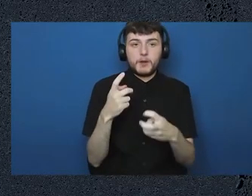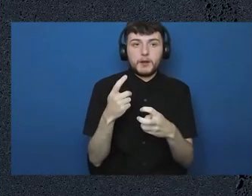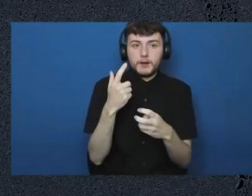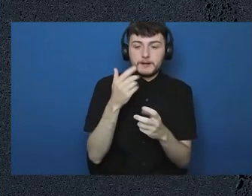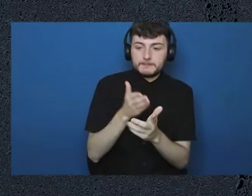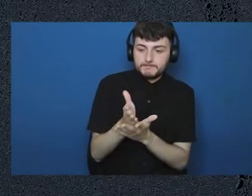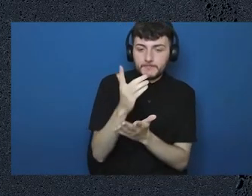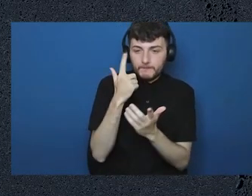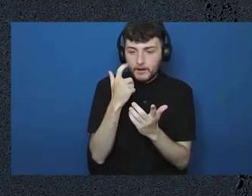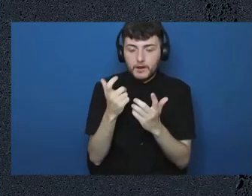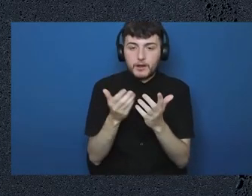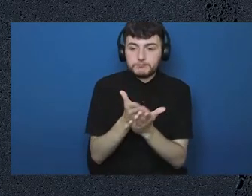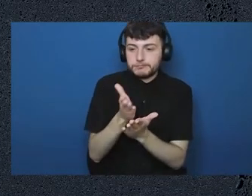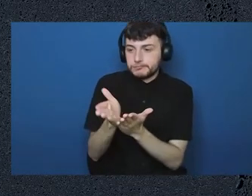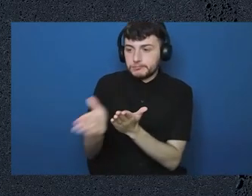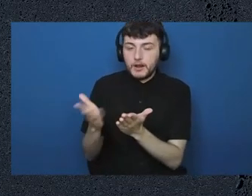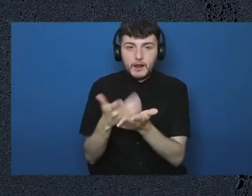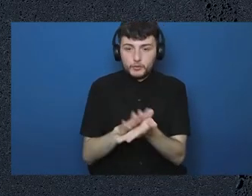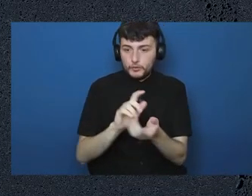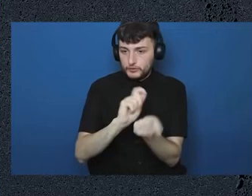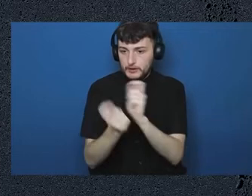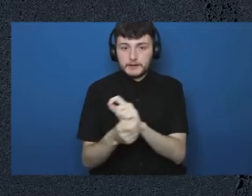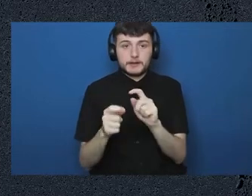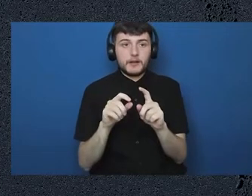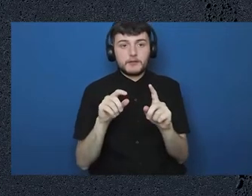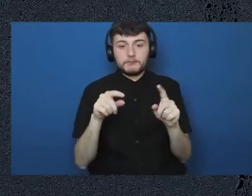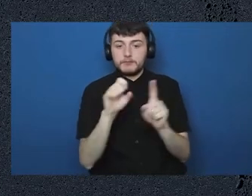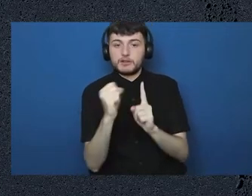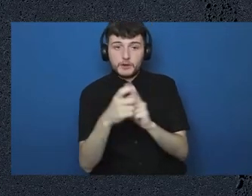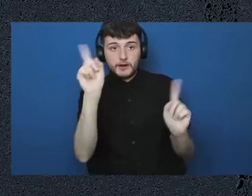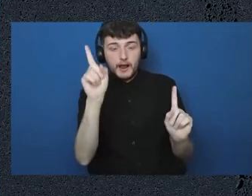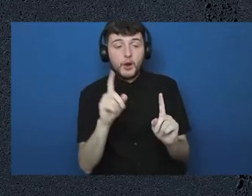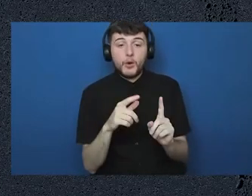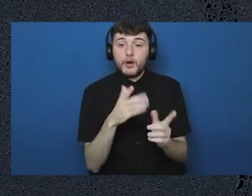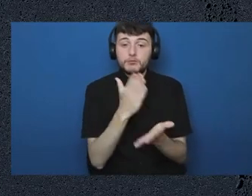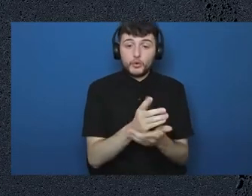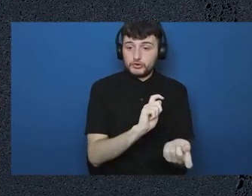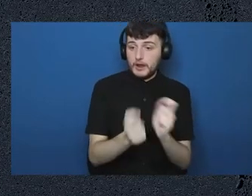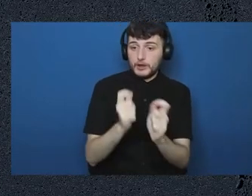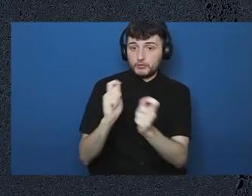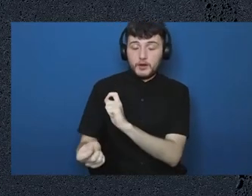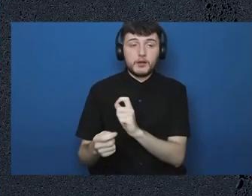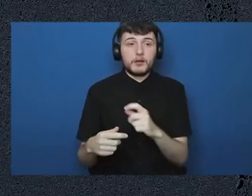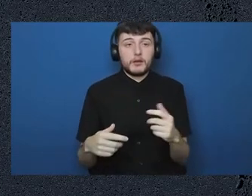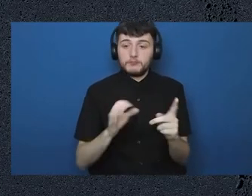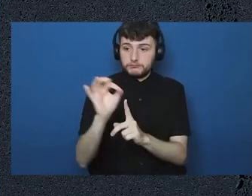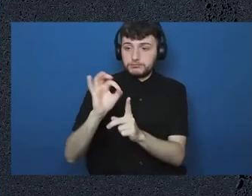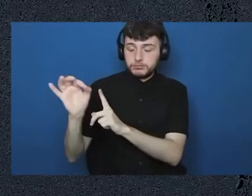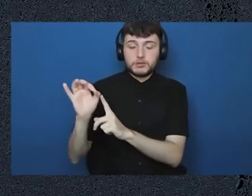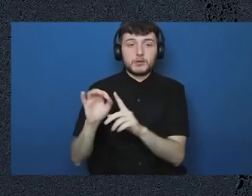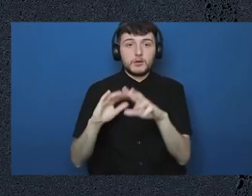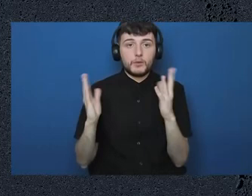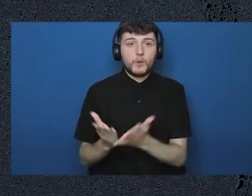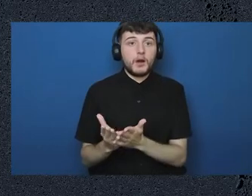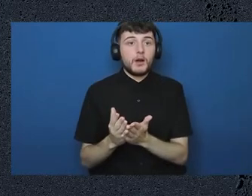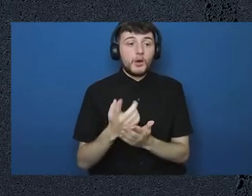the situation and actually changing the situation, so that when we all went through, we faced some challenges. The next generation coming